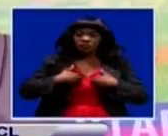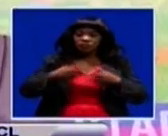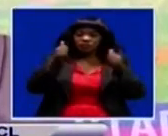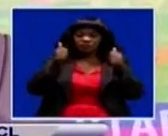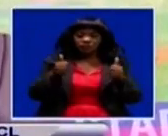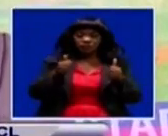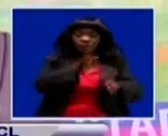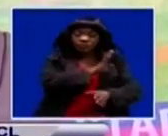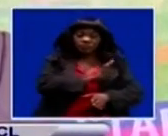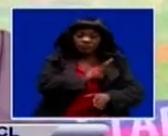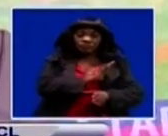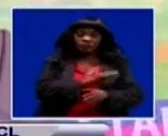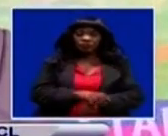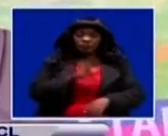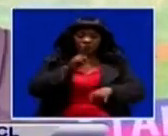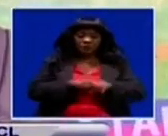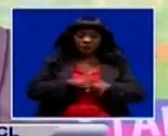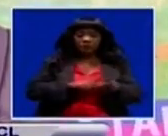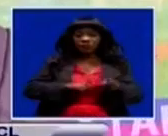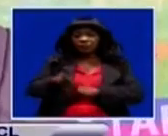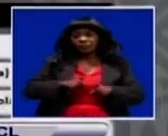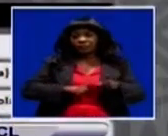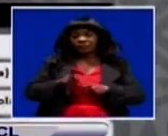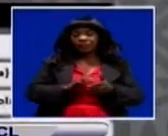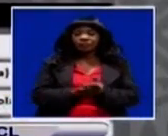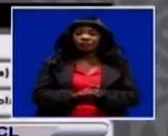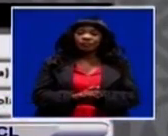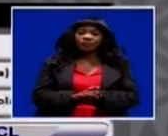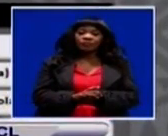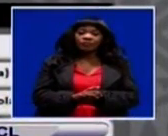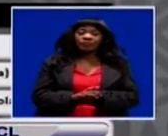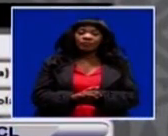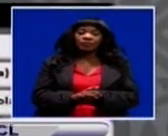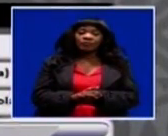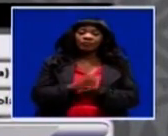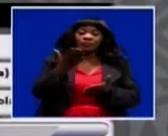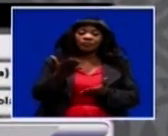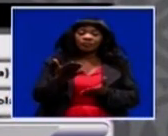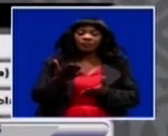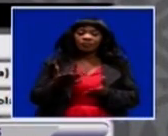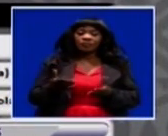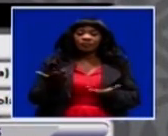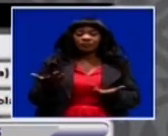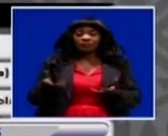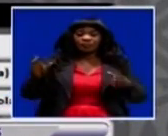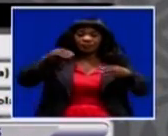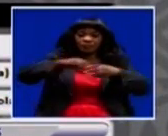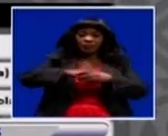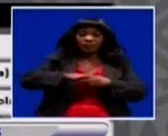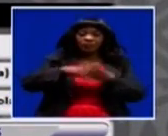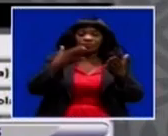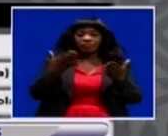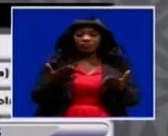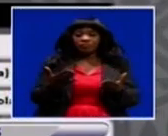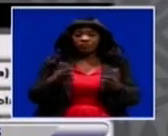and ensure that we maintain peace. Group C also comprises Ghana's Asante Kotoko and Sudan's